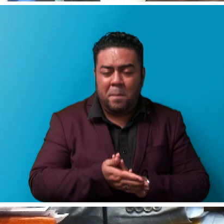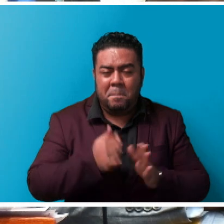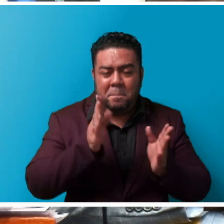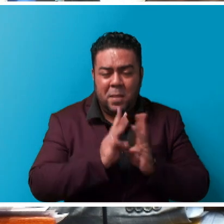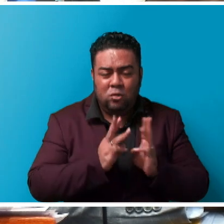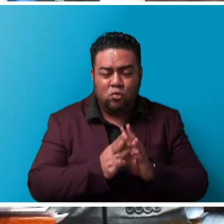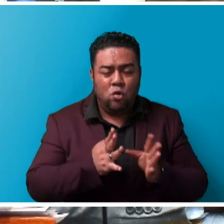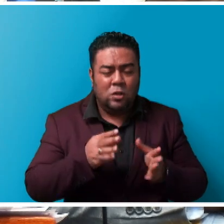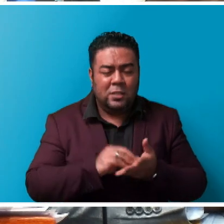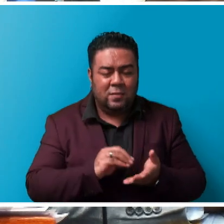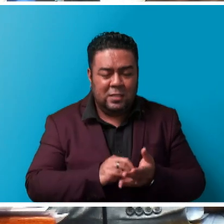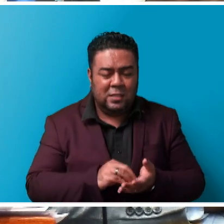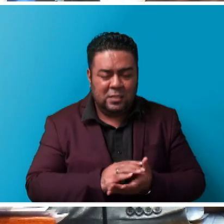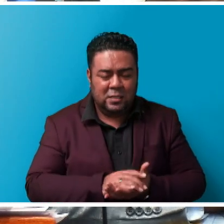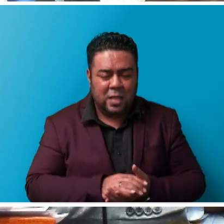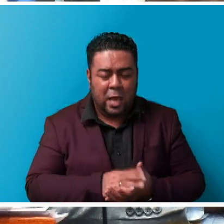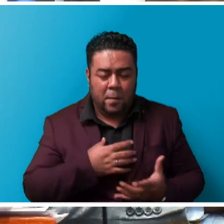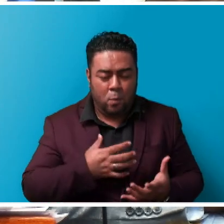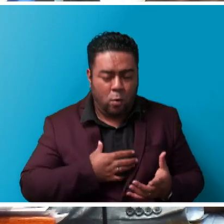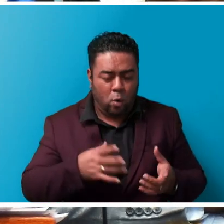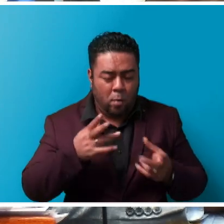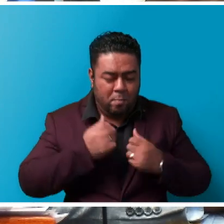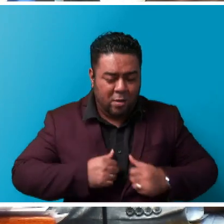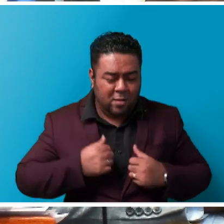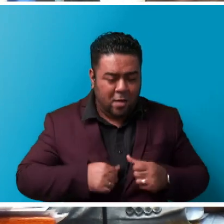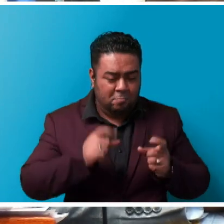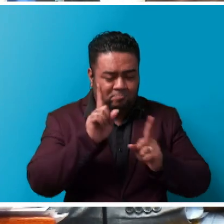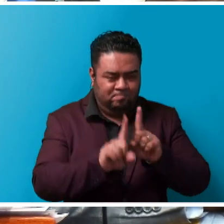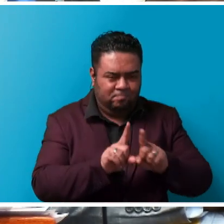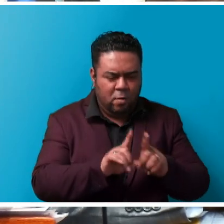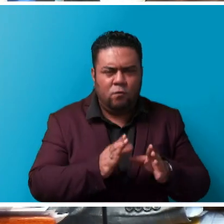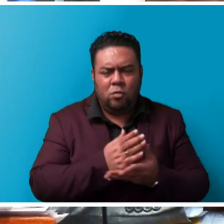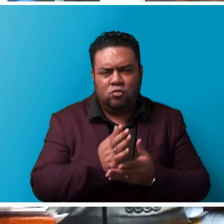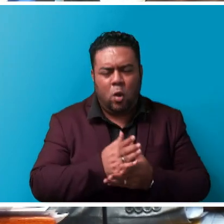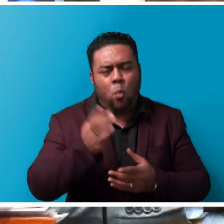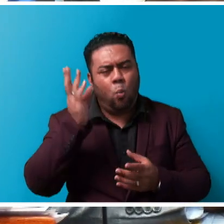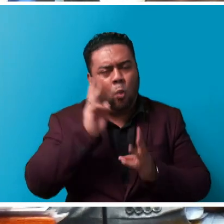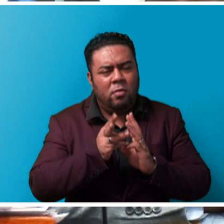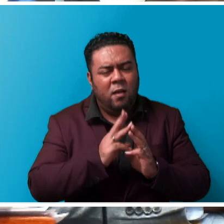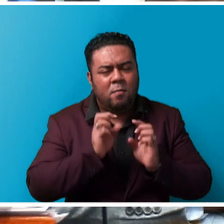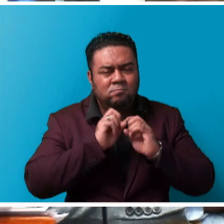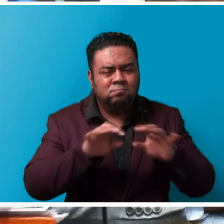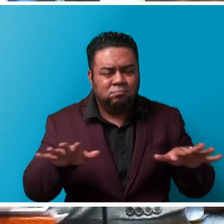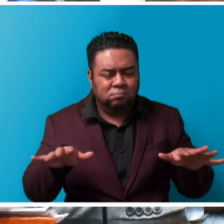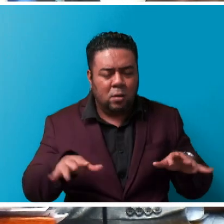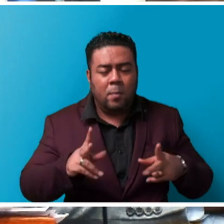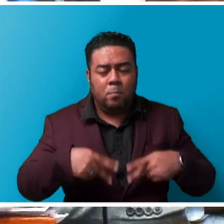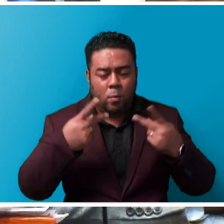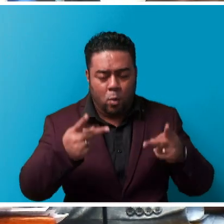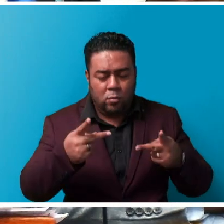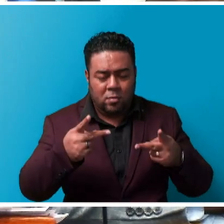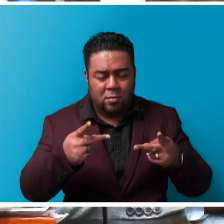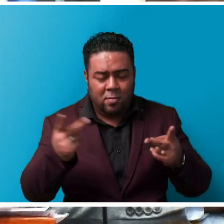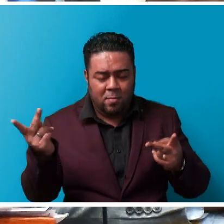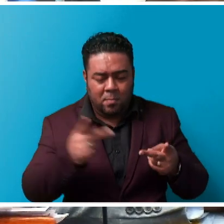its duties in a more effective manner, having practical provisions of weather forecasts and promote the collaboration